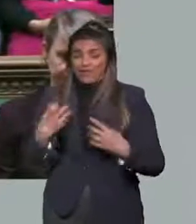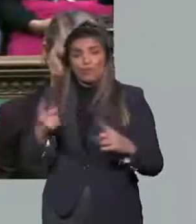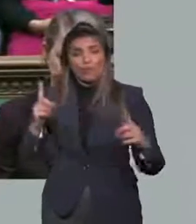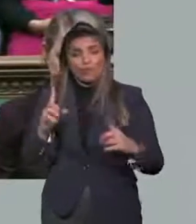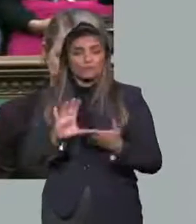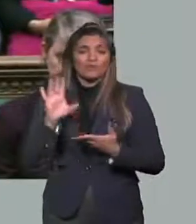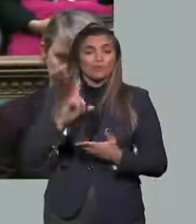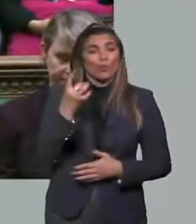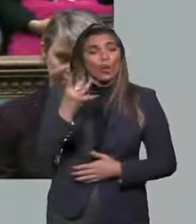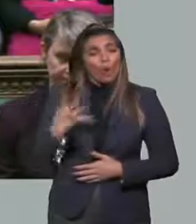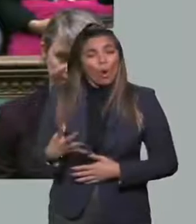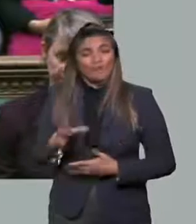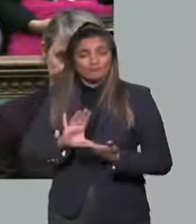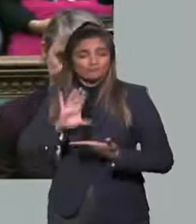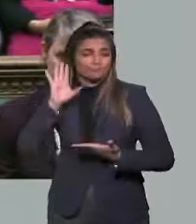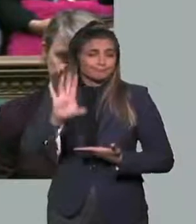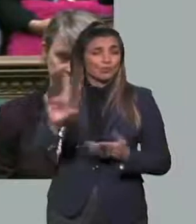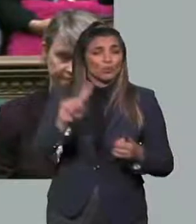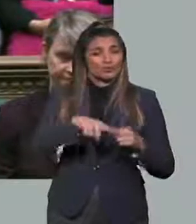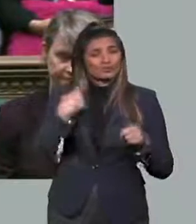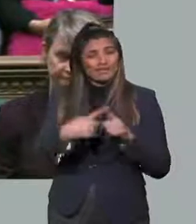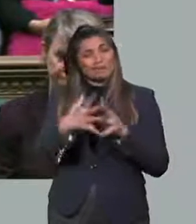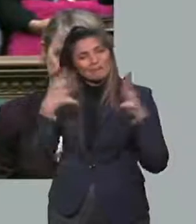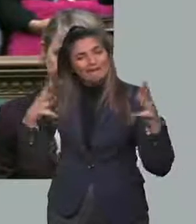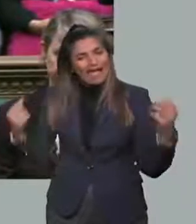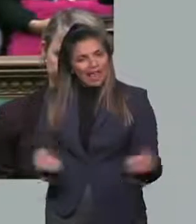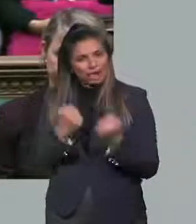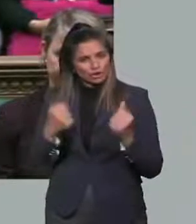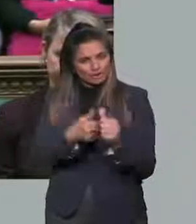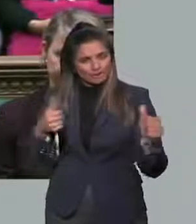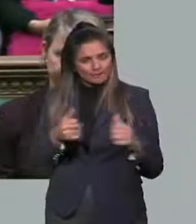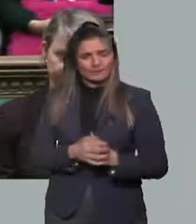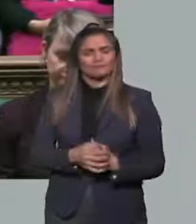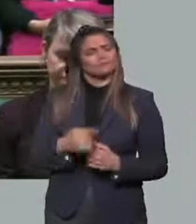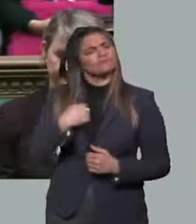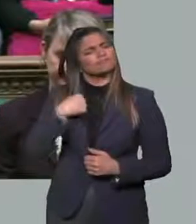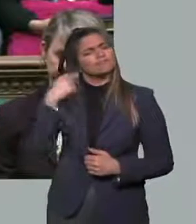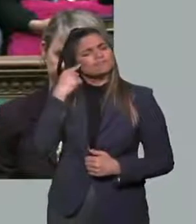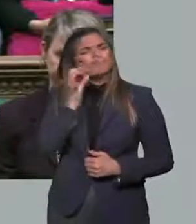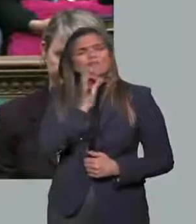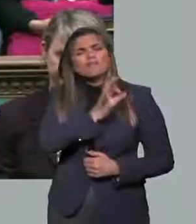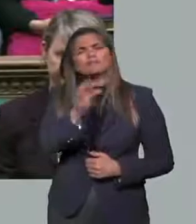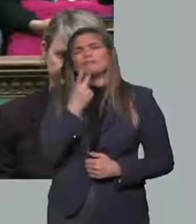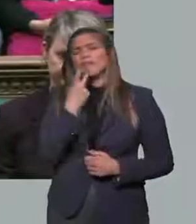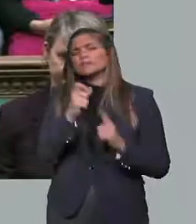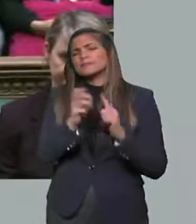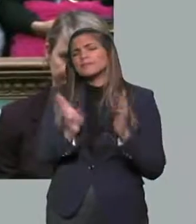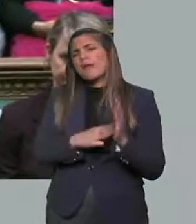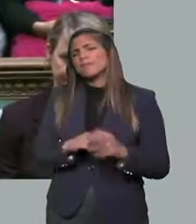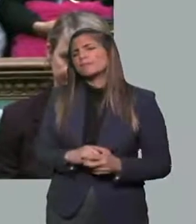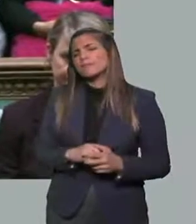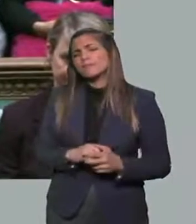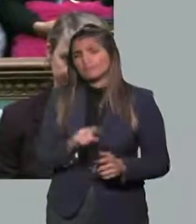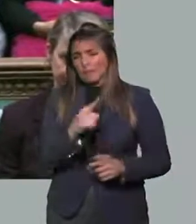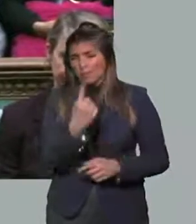one-off levy on the soaring profits of big energy companies. So I ask the Deputy Prime Minister, is their only